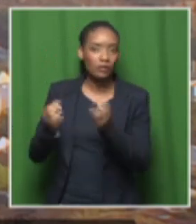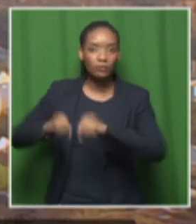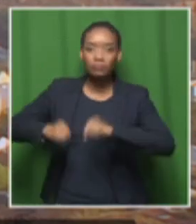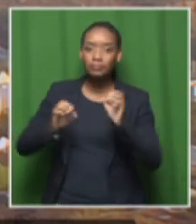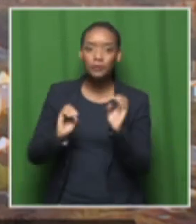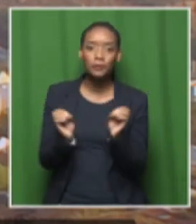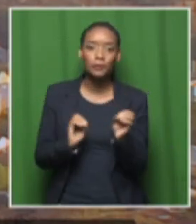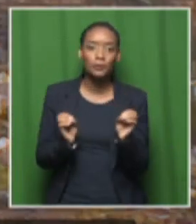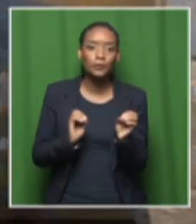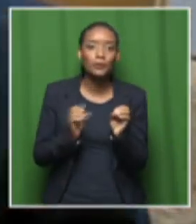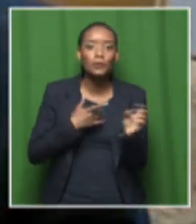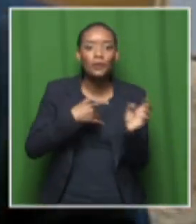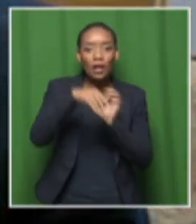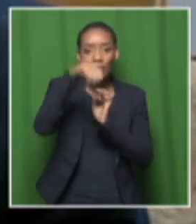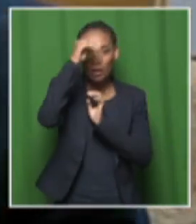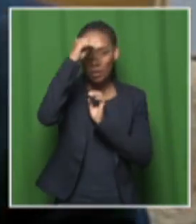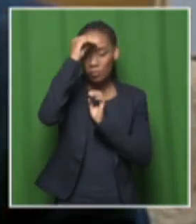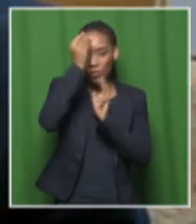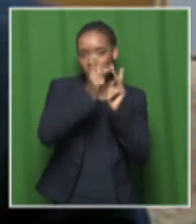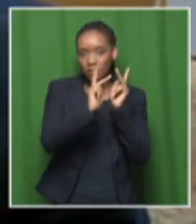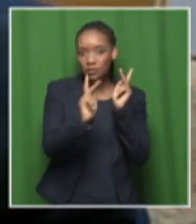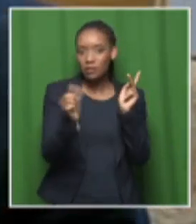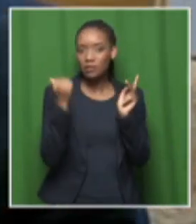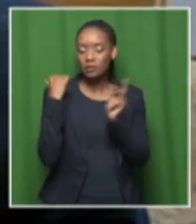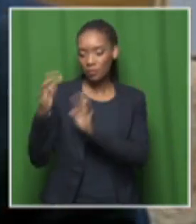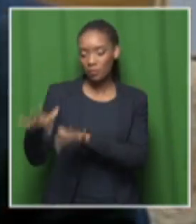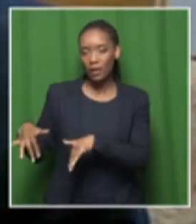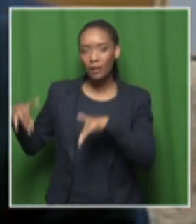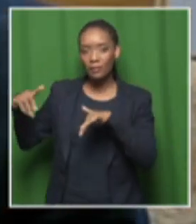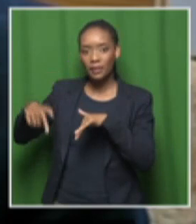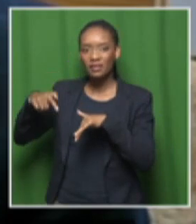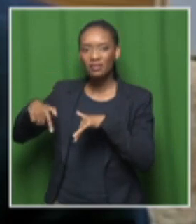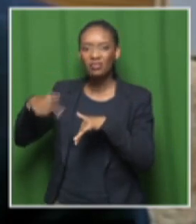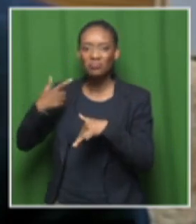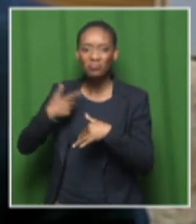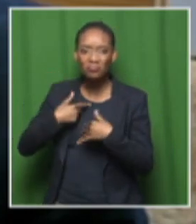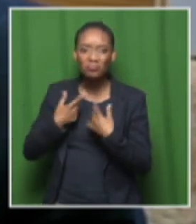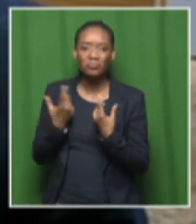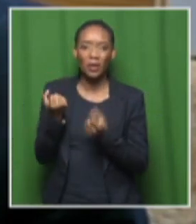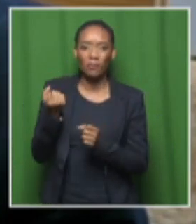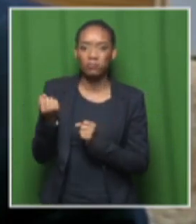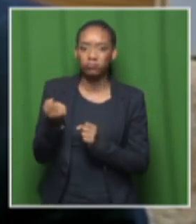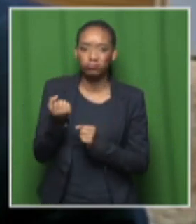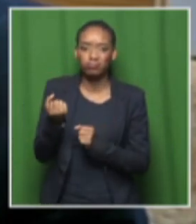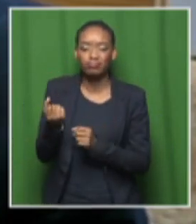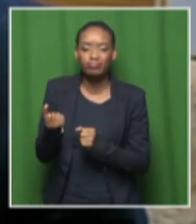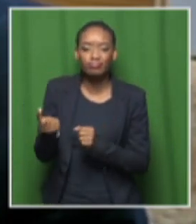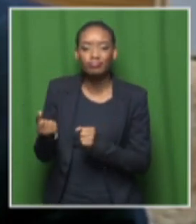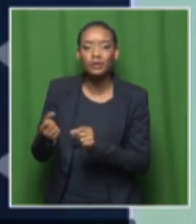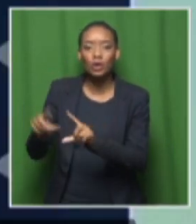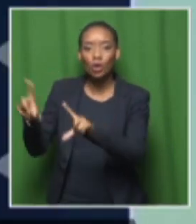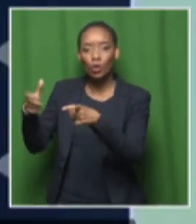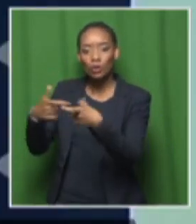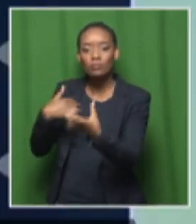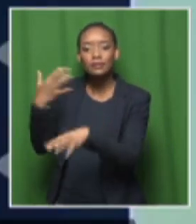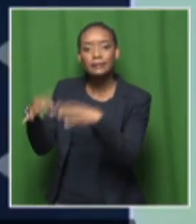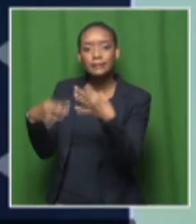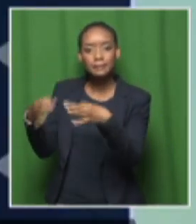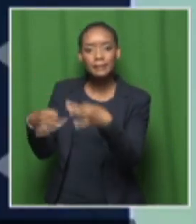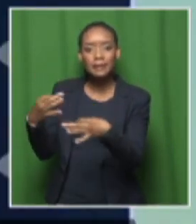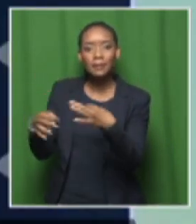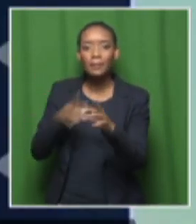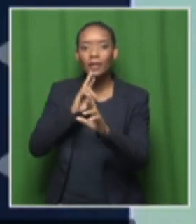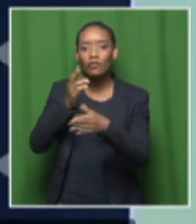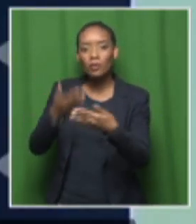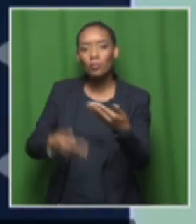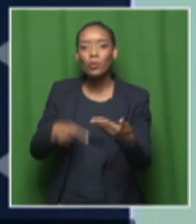enforcement agencies yesterday appeared before Parliament's Standing Committee on Public Accounts to update the committee on their processing of the report.